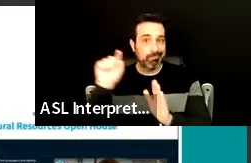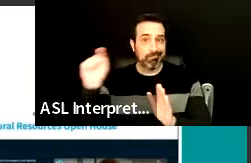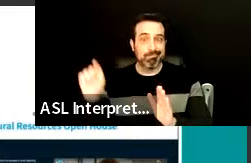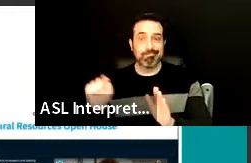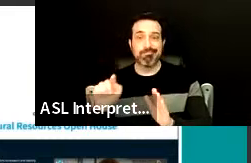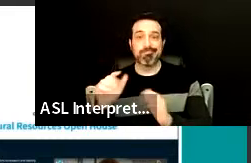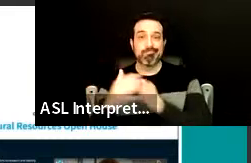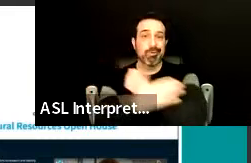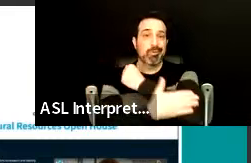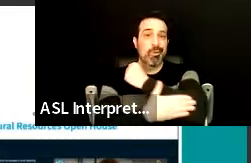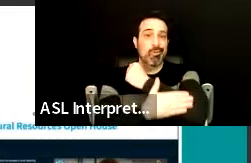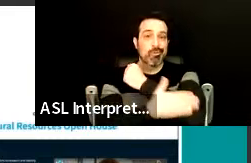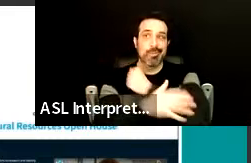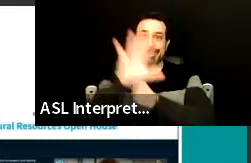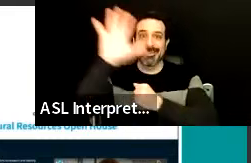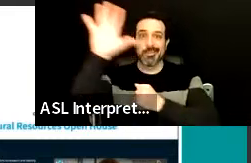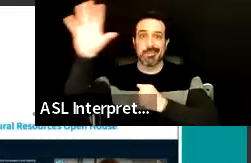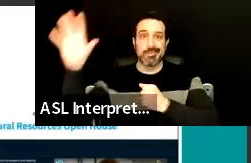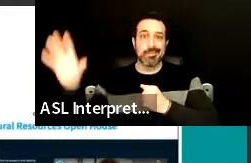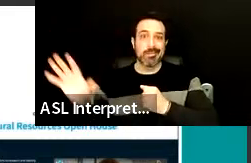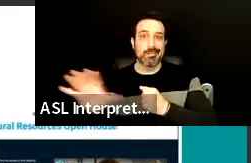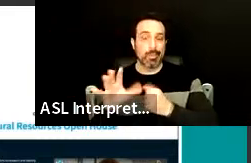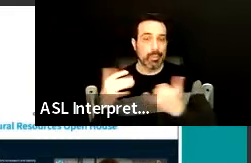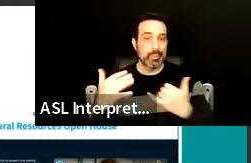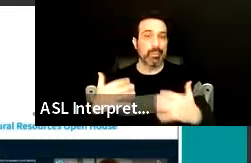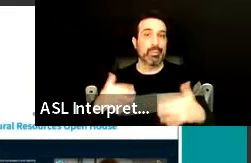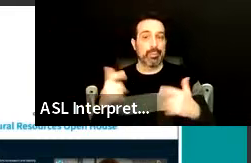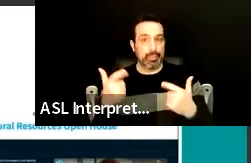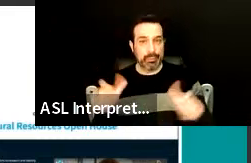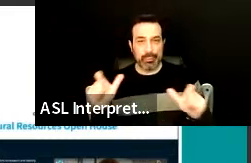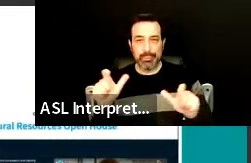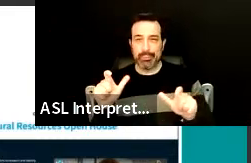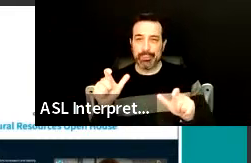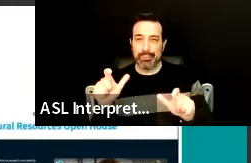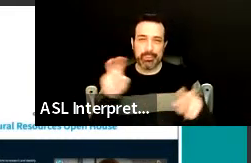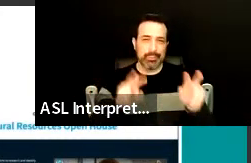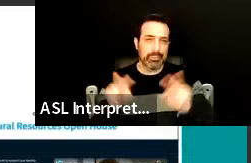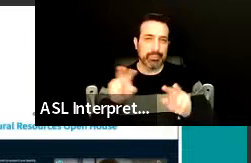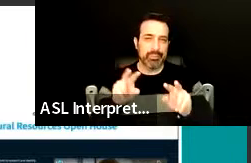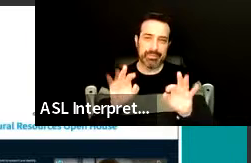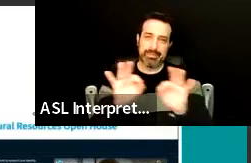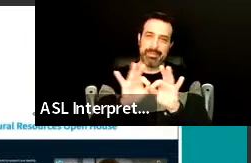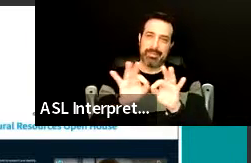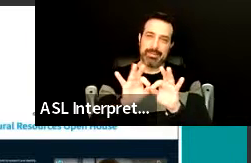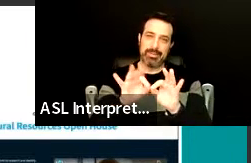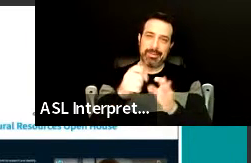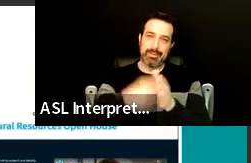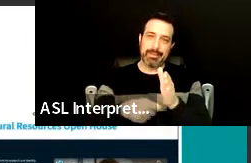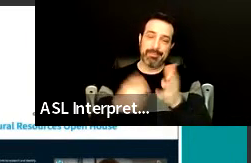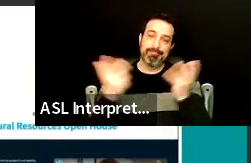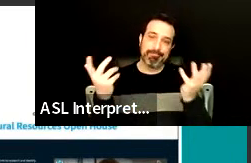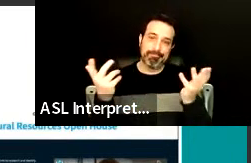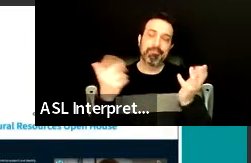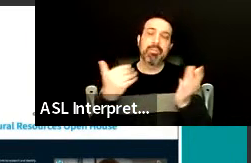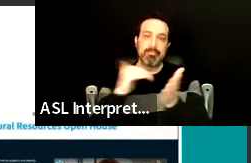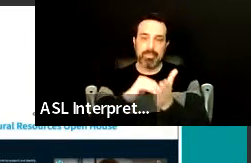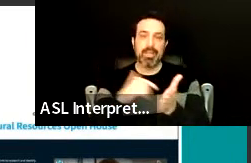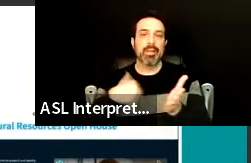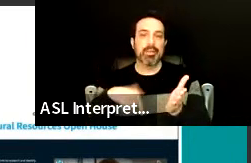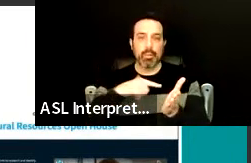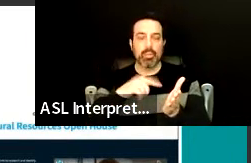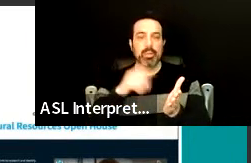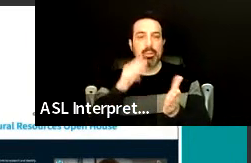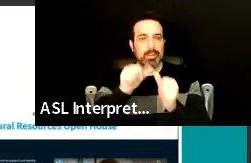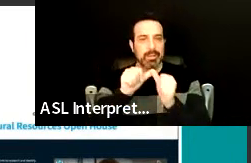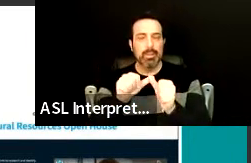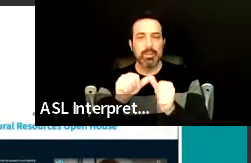country. So that's going to be a huge undertaking. But once again, we will continue to do